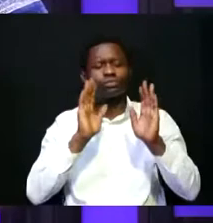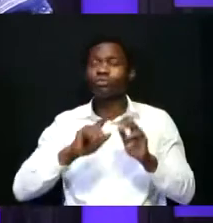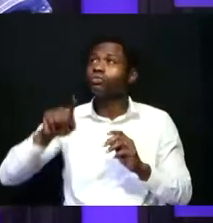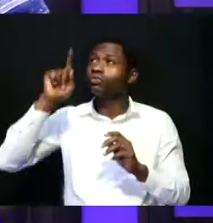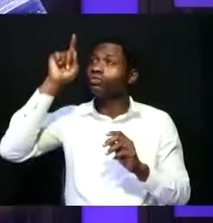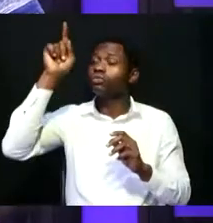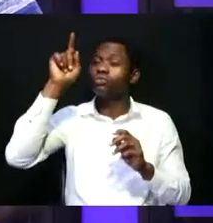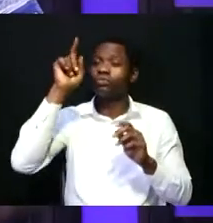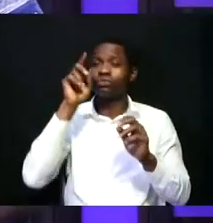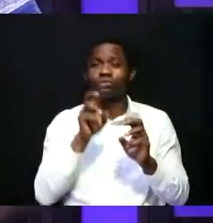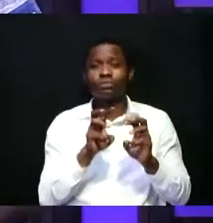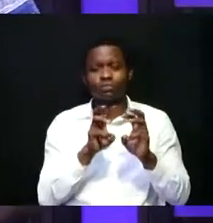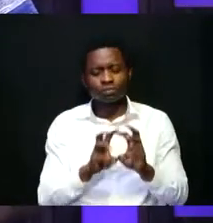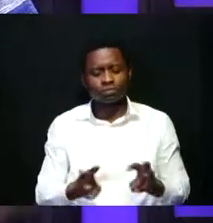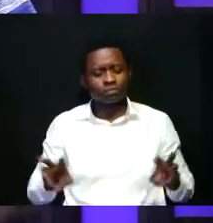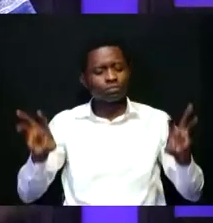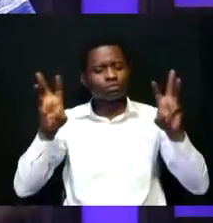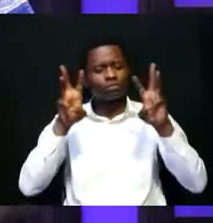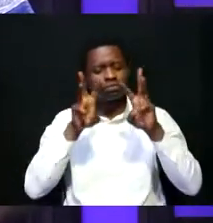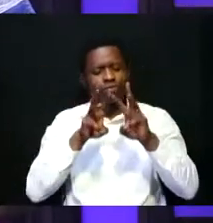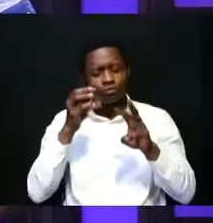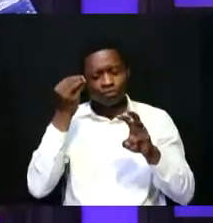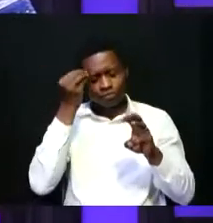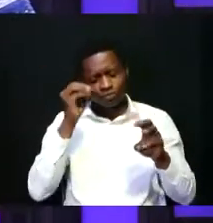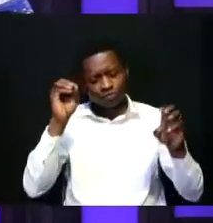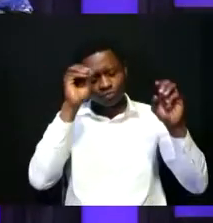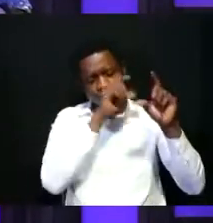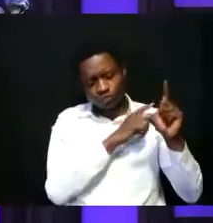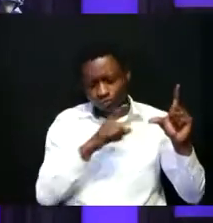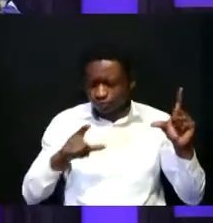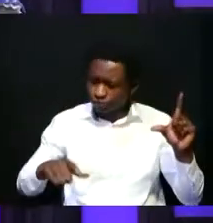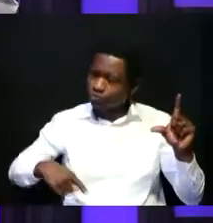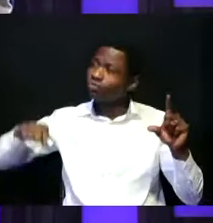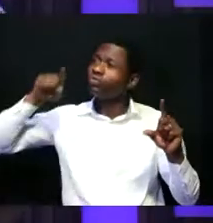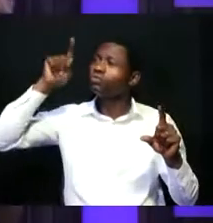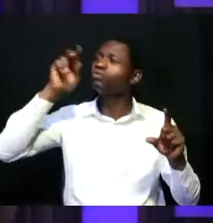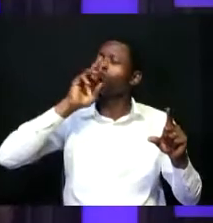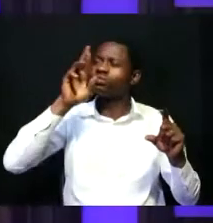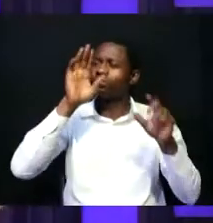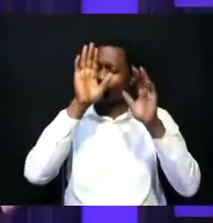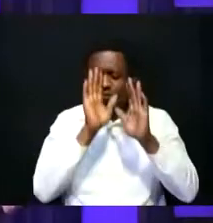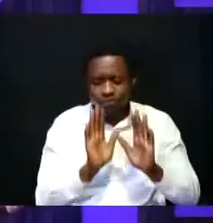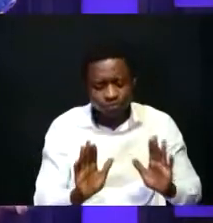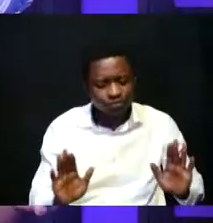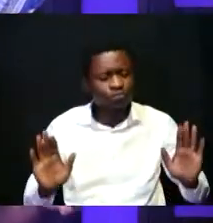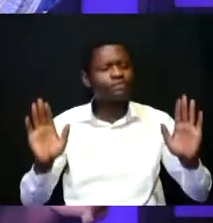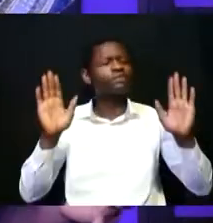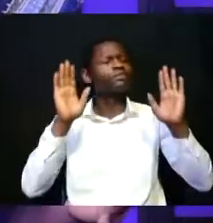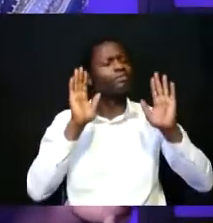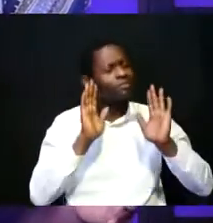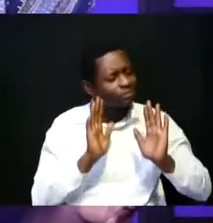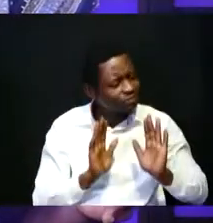wonderful. You are worthy, oh Lord. You are